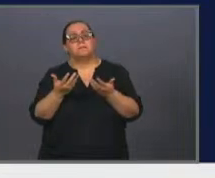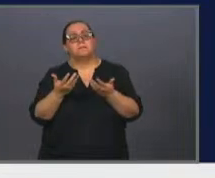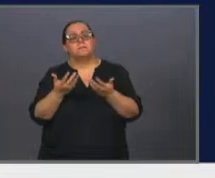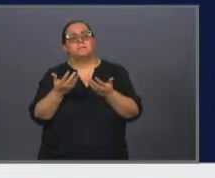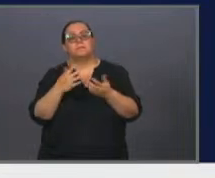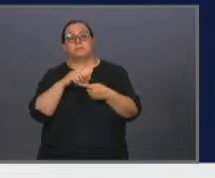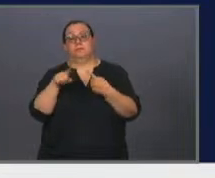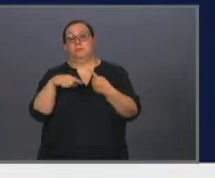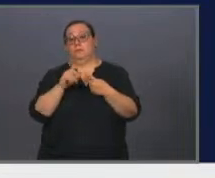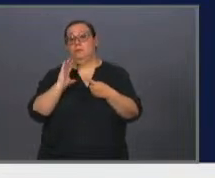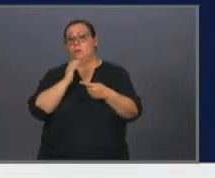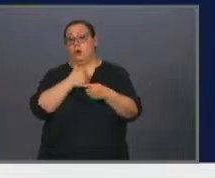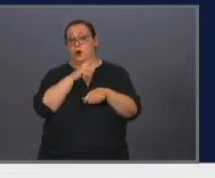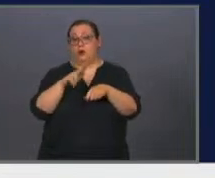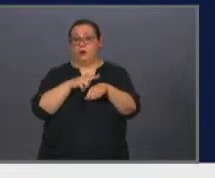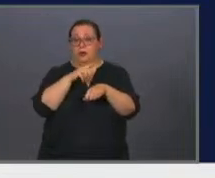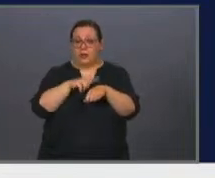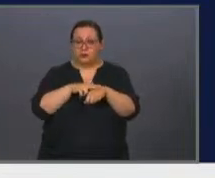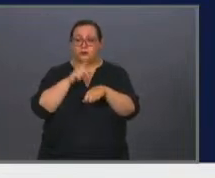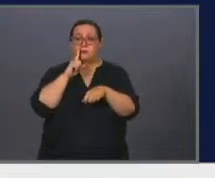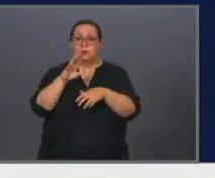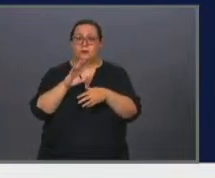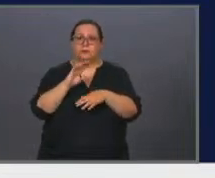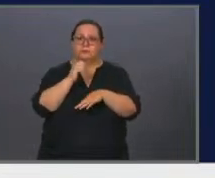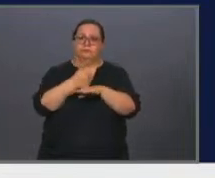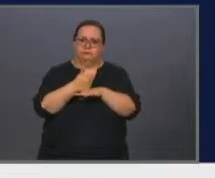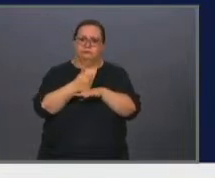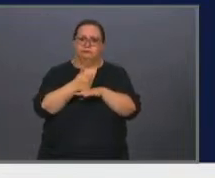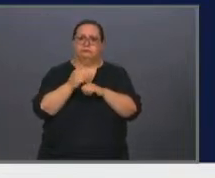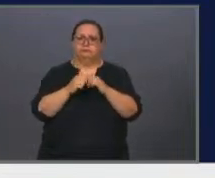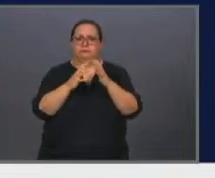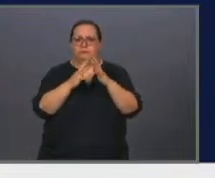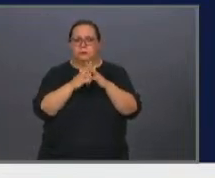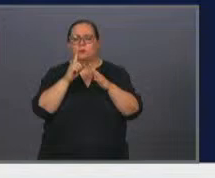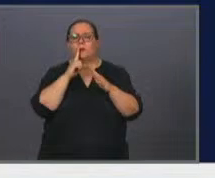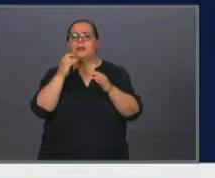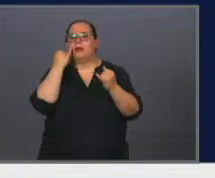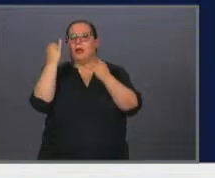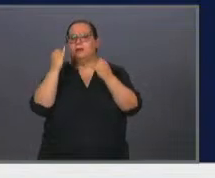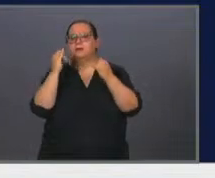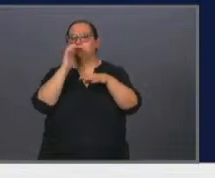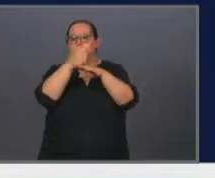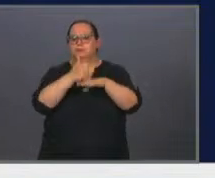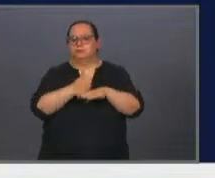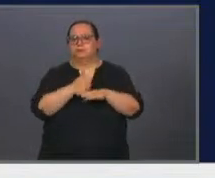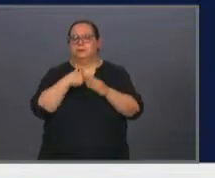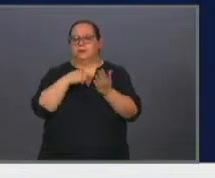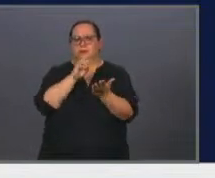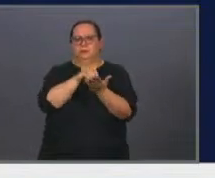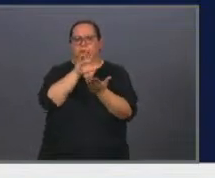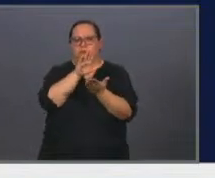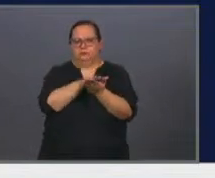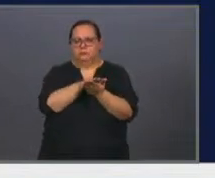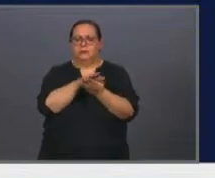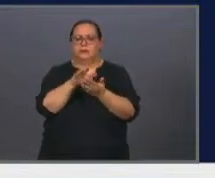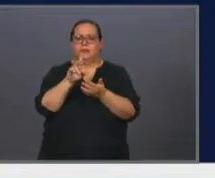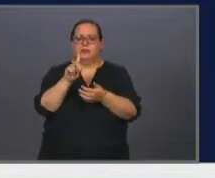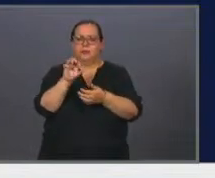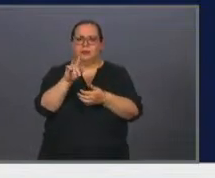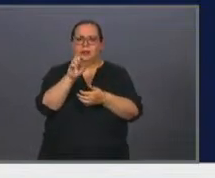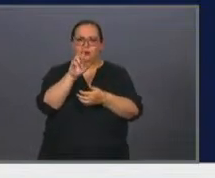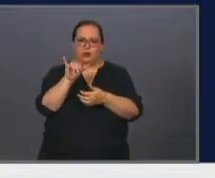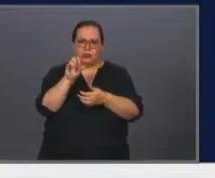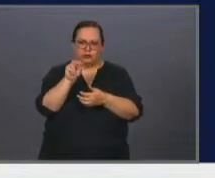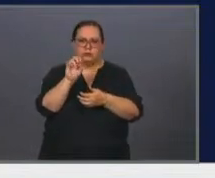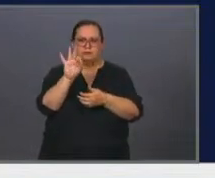When our nation was founded, our ideals were set forth in this seminal document, the Declaration of Independence.